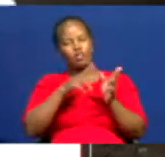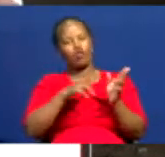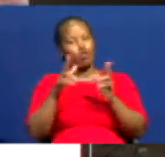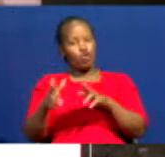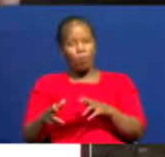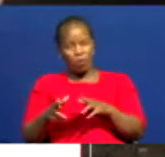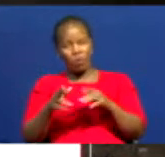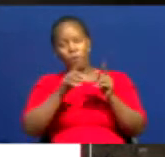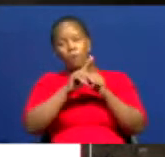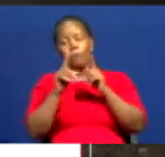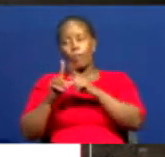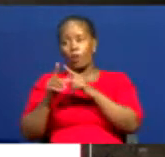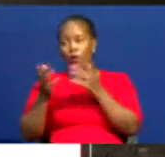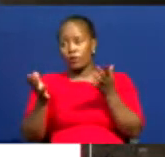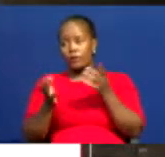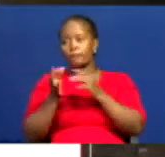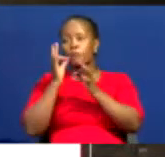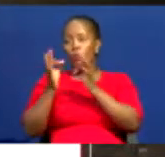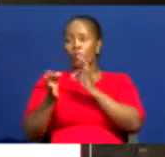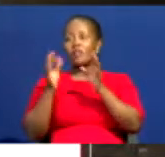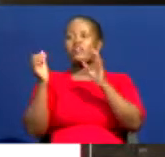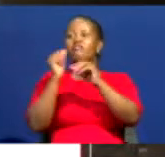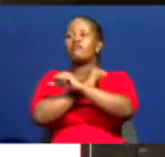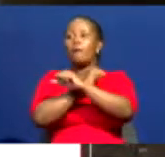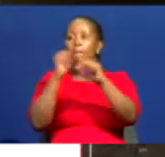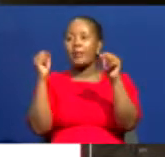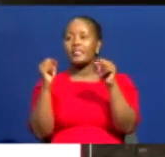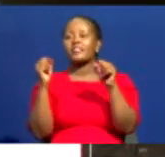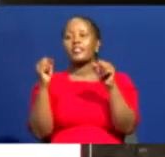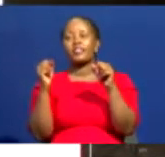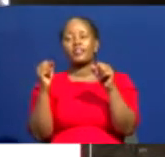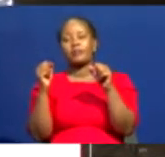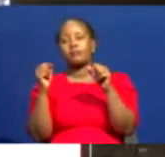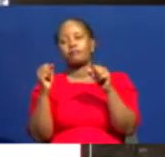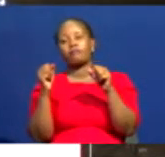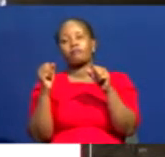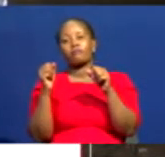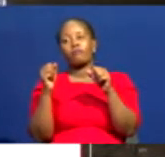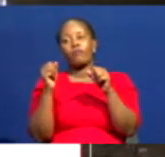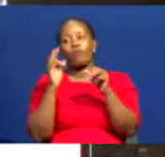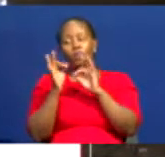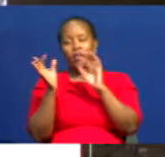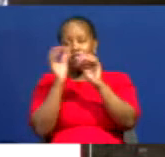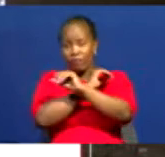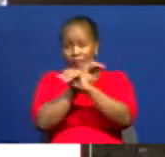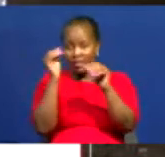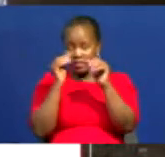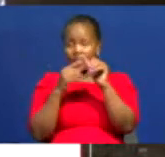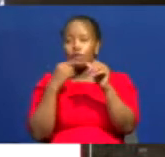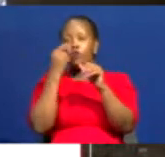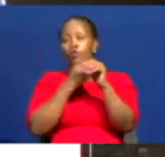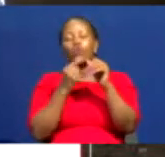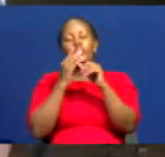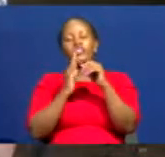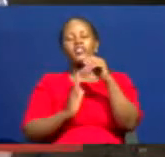I think if President, who is the head of the